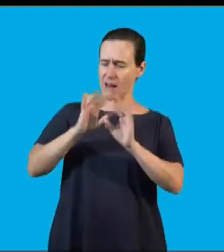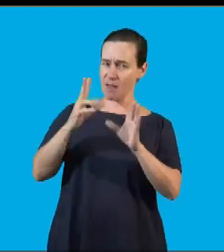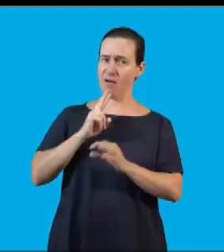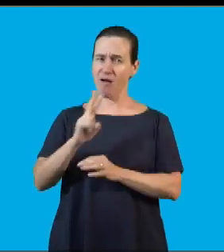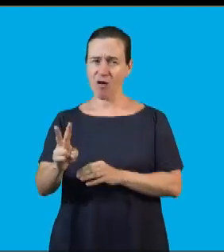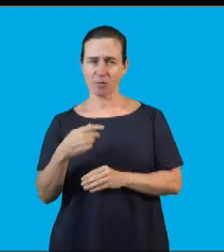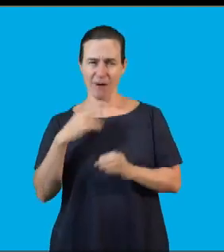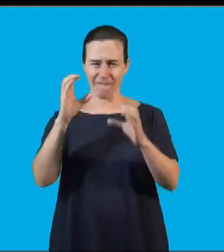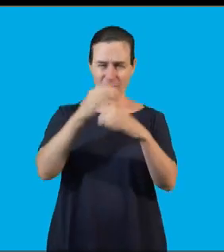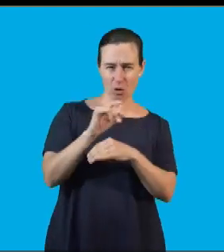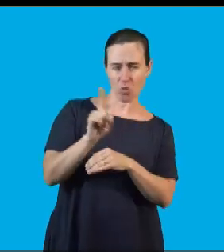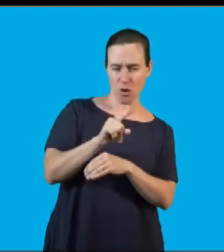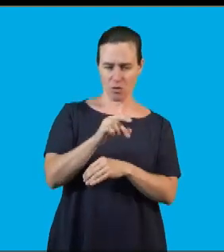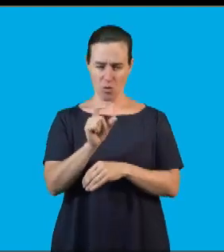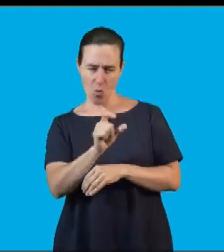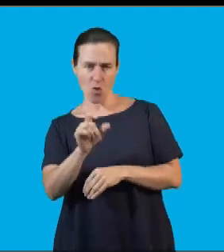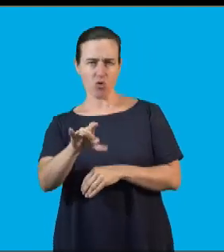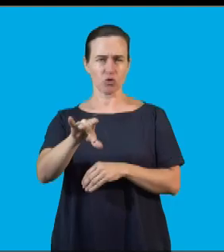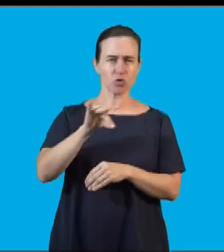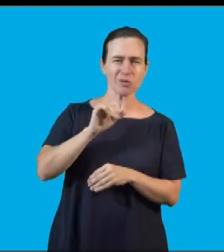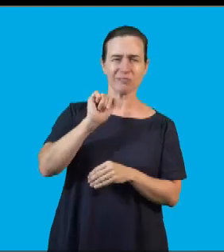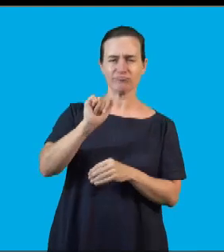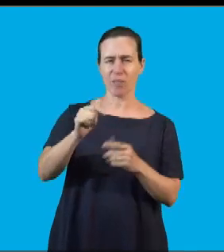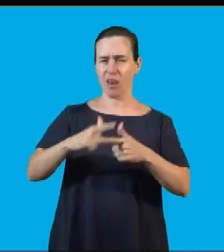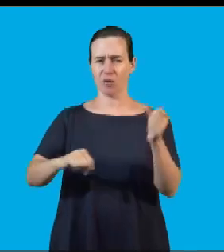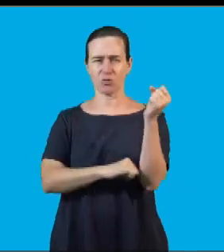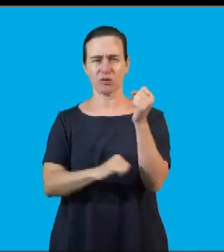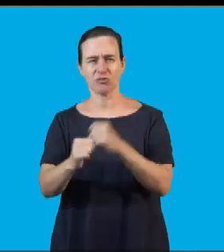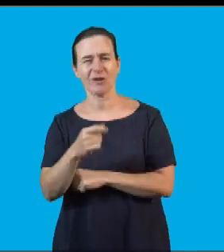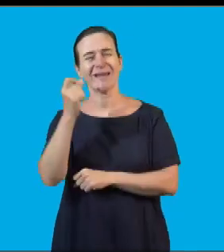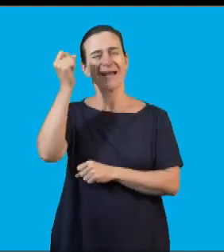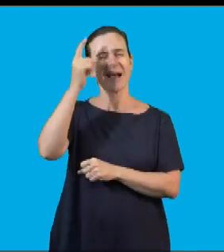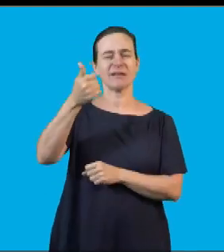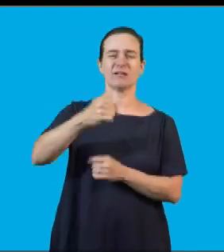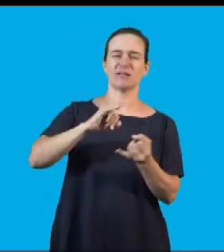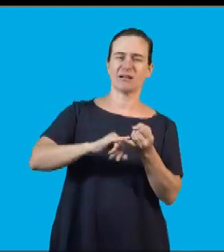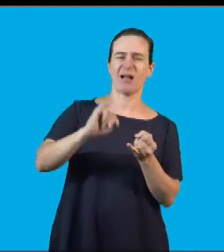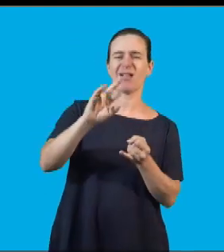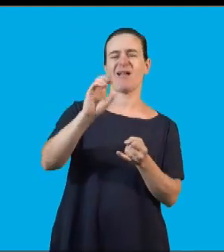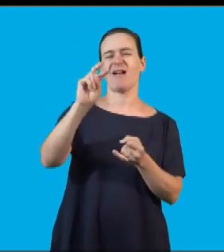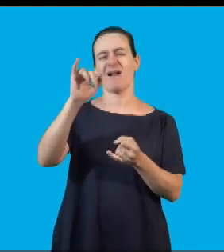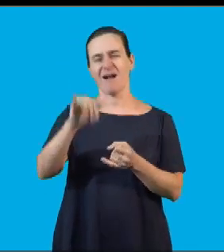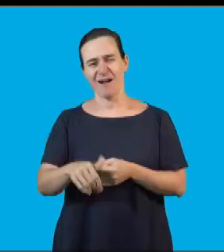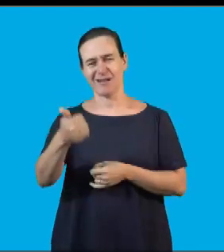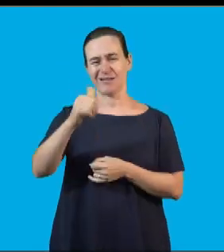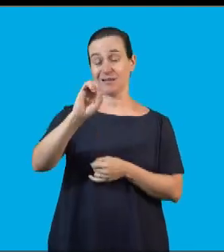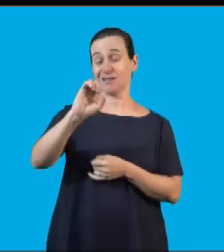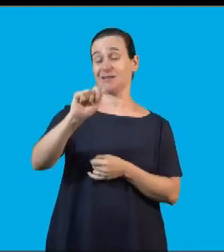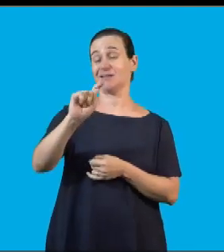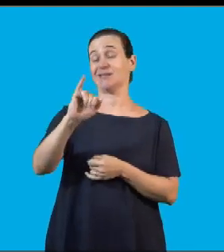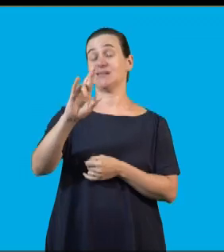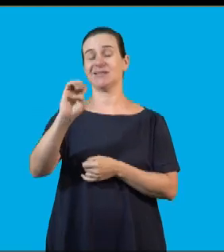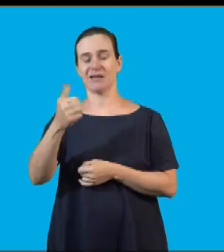on word choice and language structures, and again, style, irony, satire, tone, and diction.